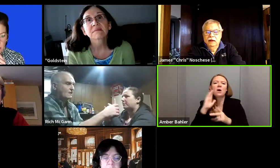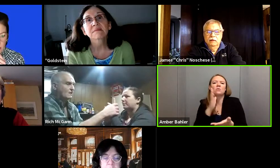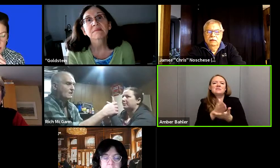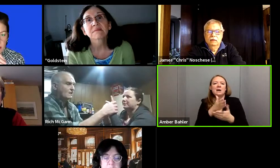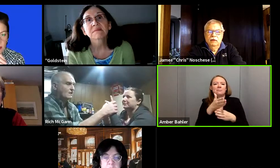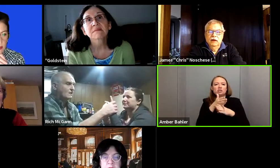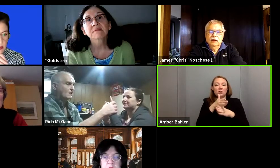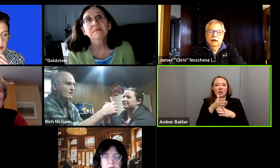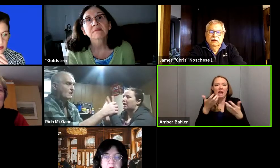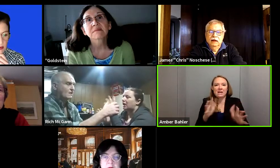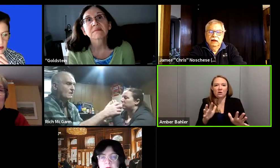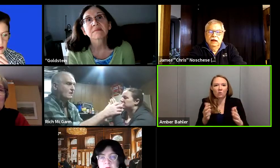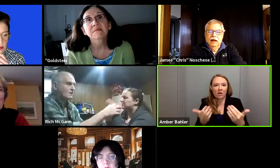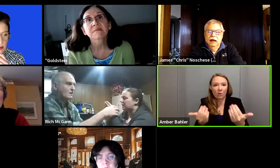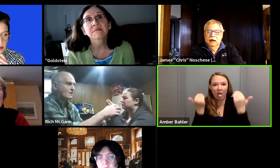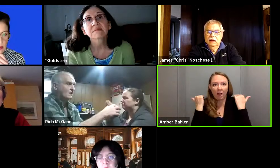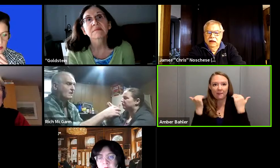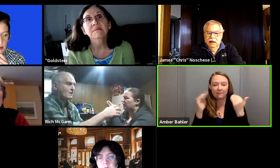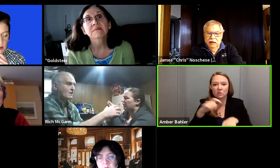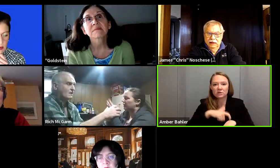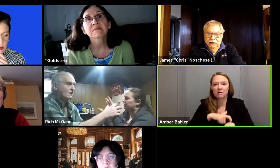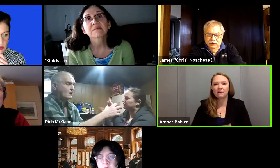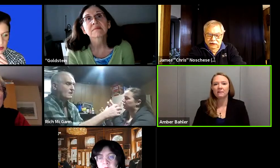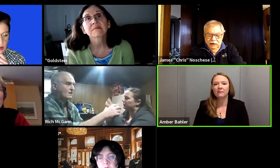I don't want to take up too much of your time.